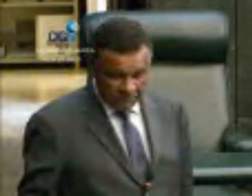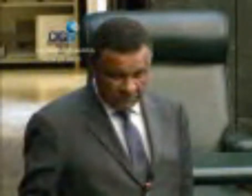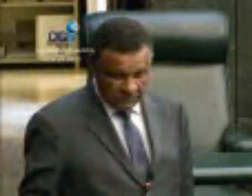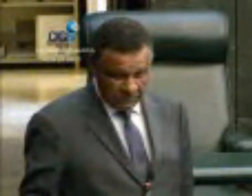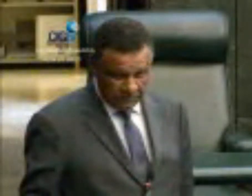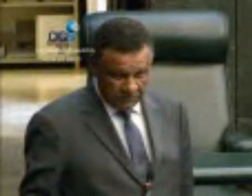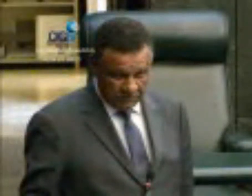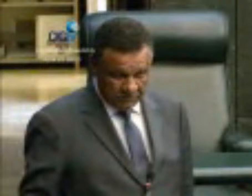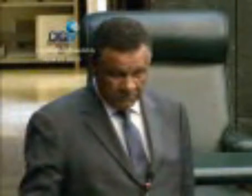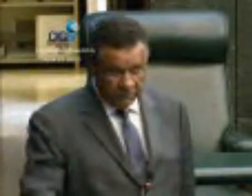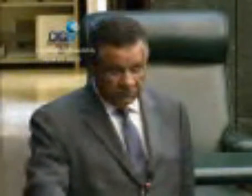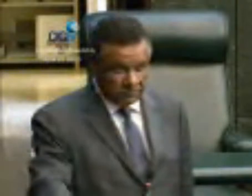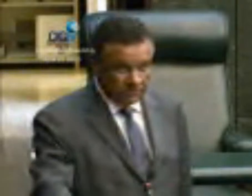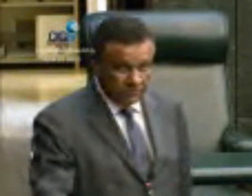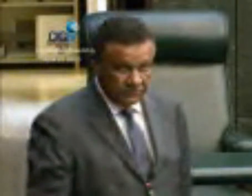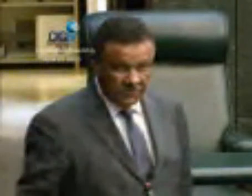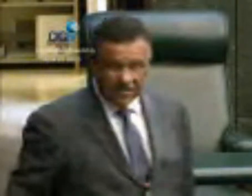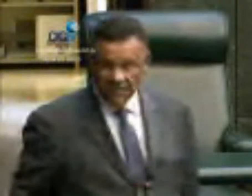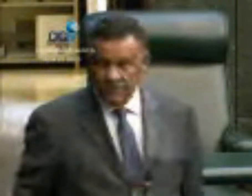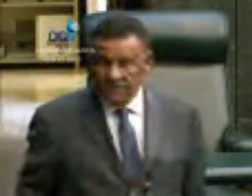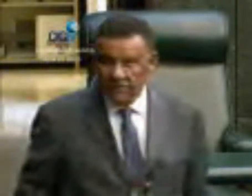finger, the